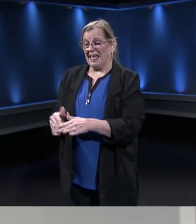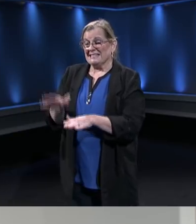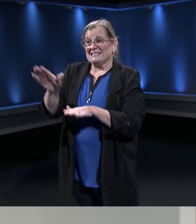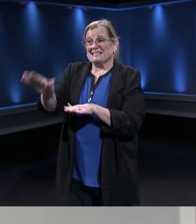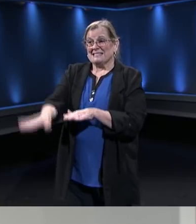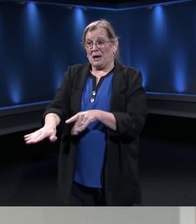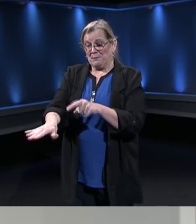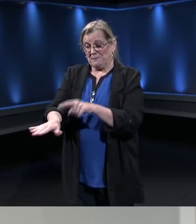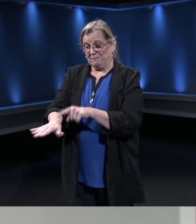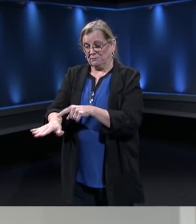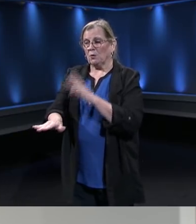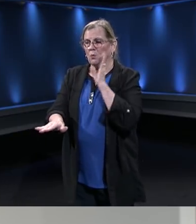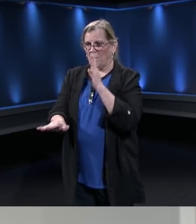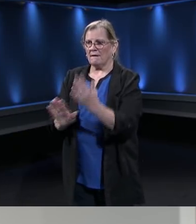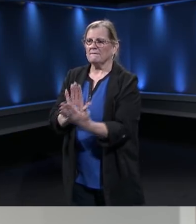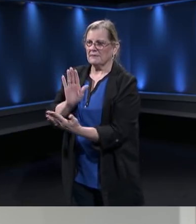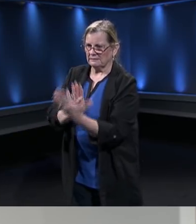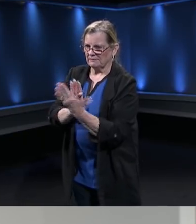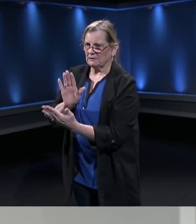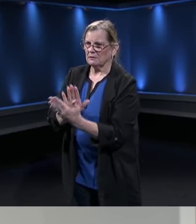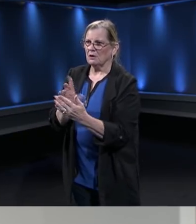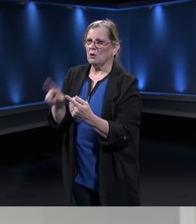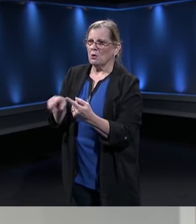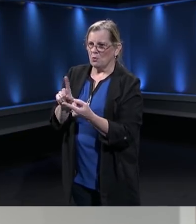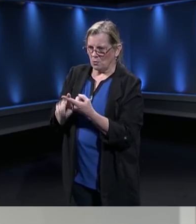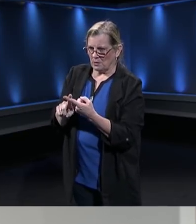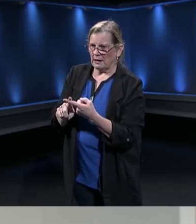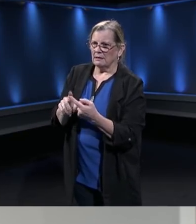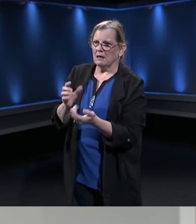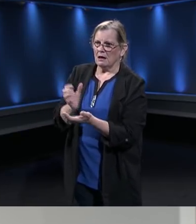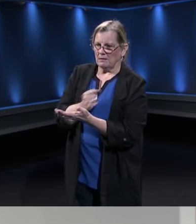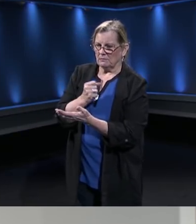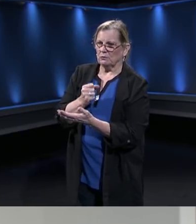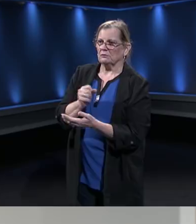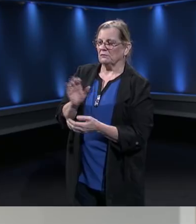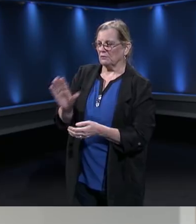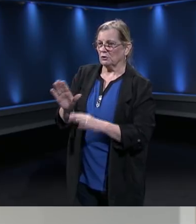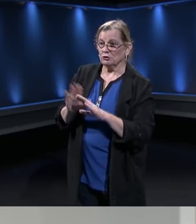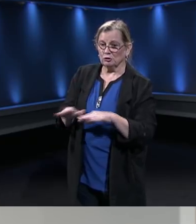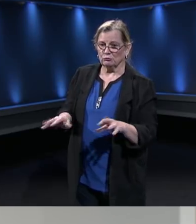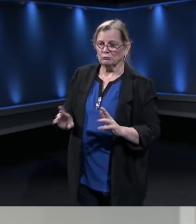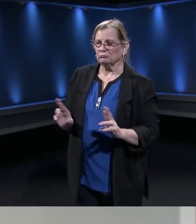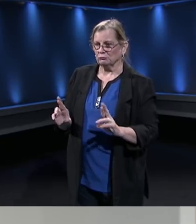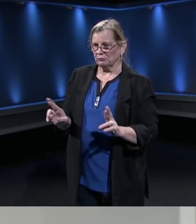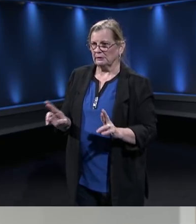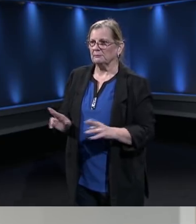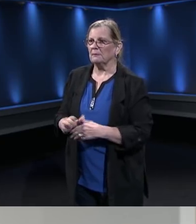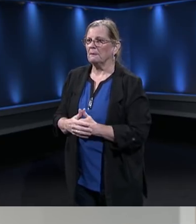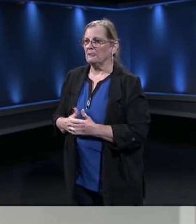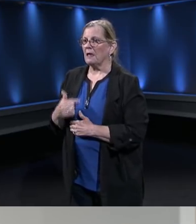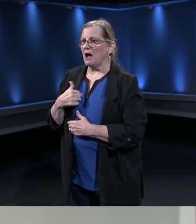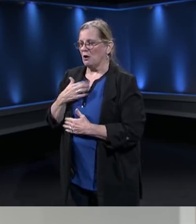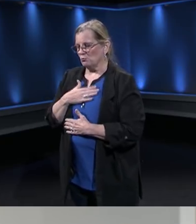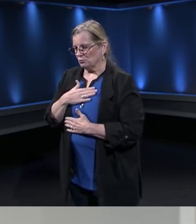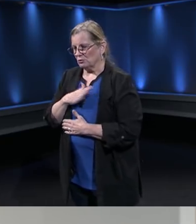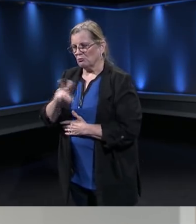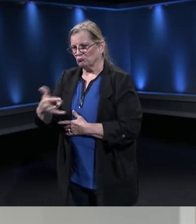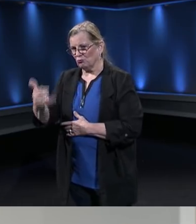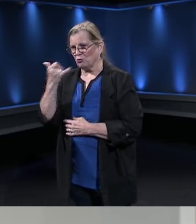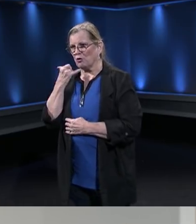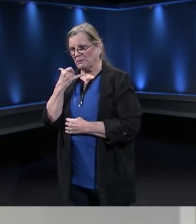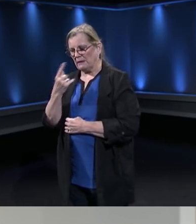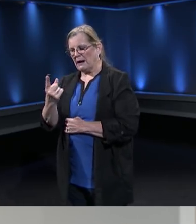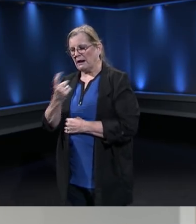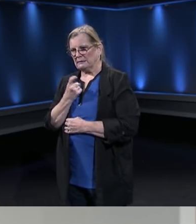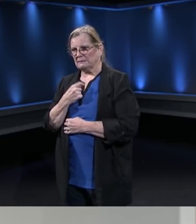opportunities for targeted kids like your children. And I really appreciate the question and want to continue